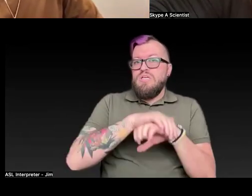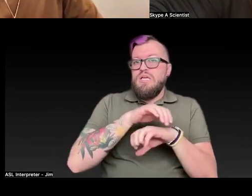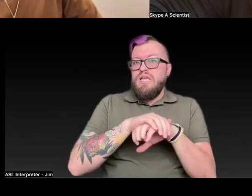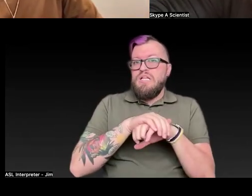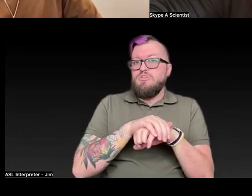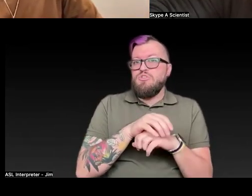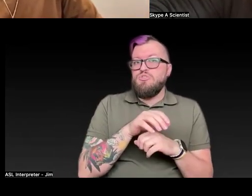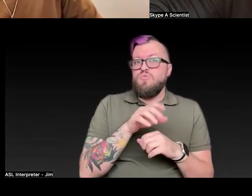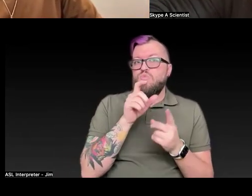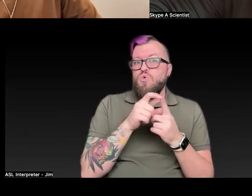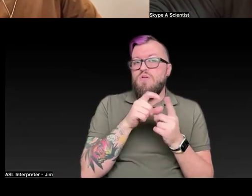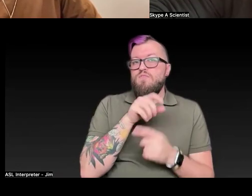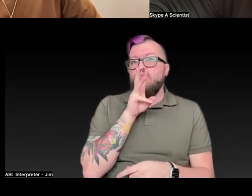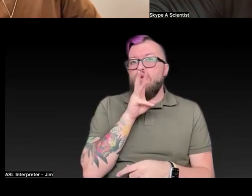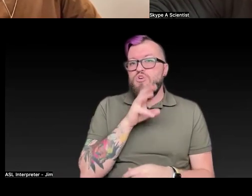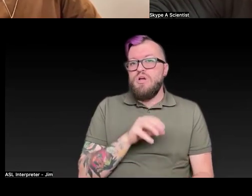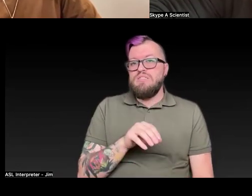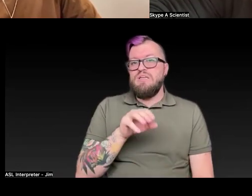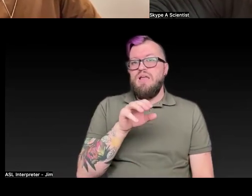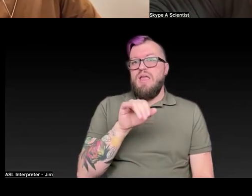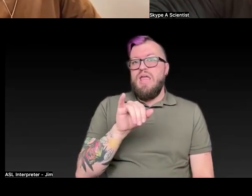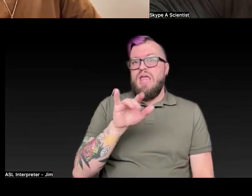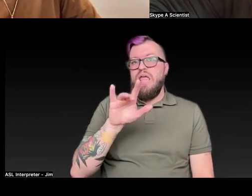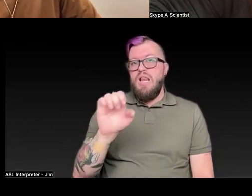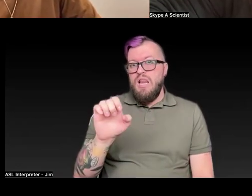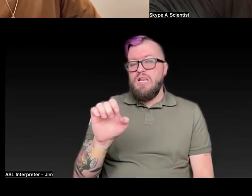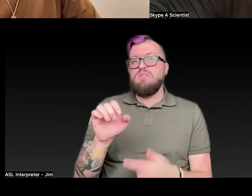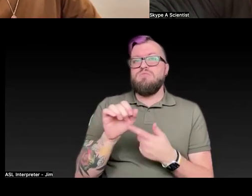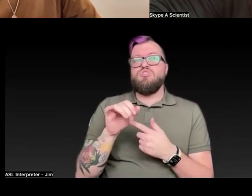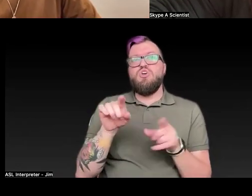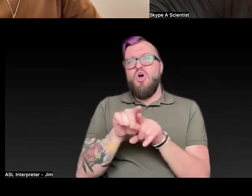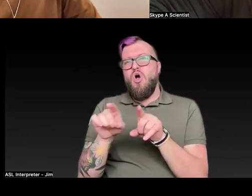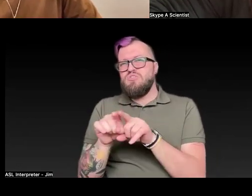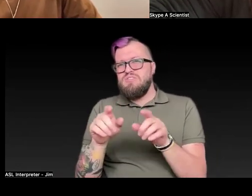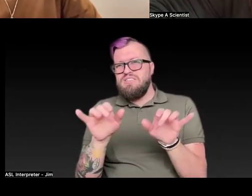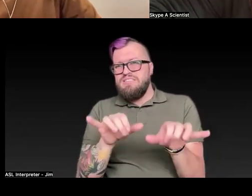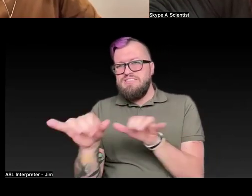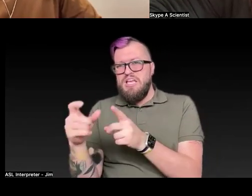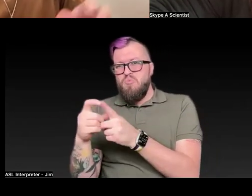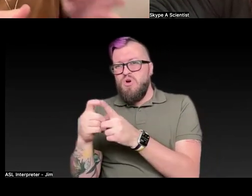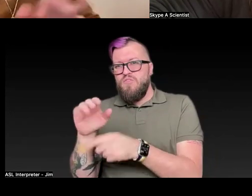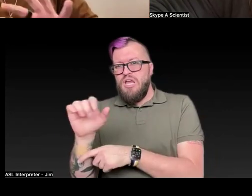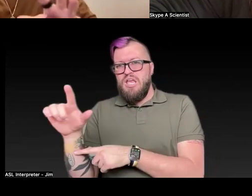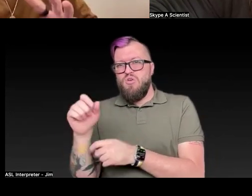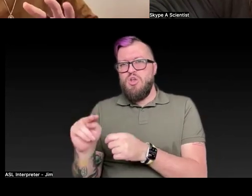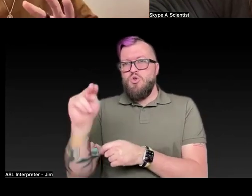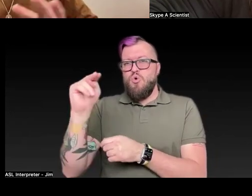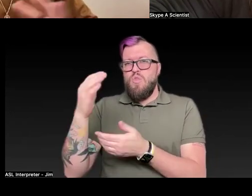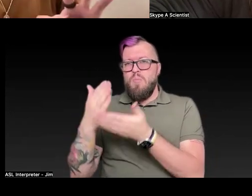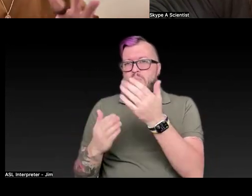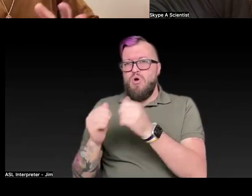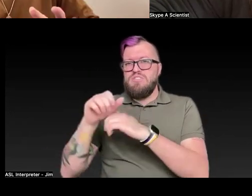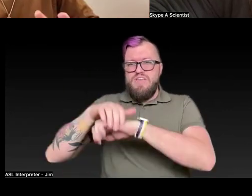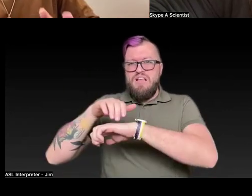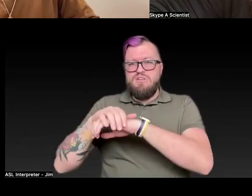ale, which is also the word for eel, and in like the northern parts of England is also the word for like a low-lying